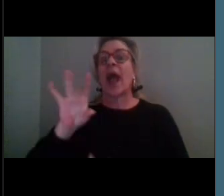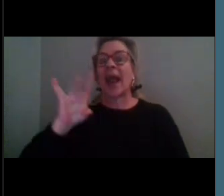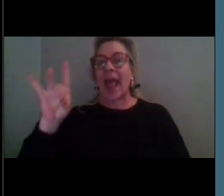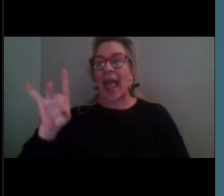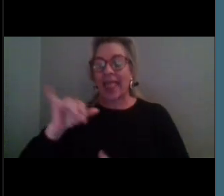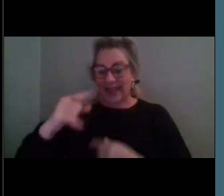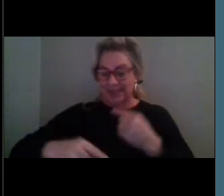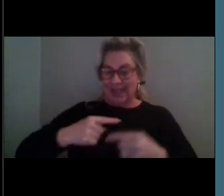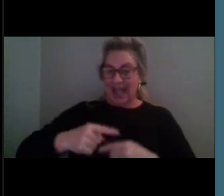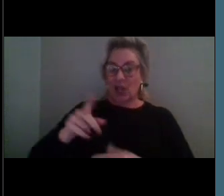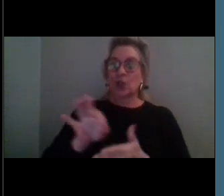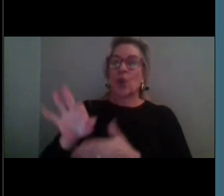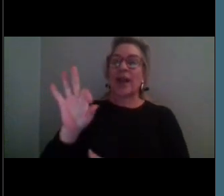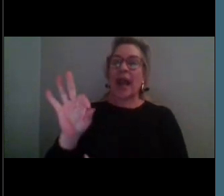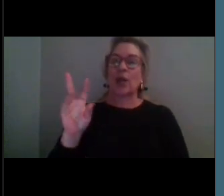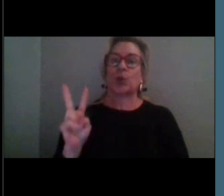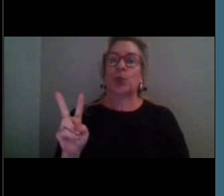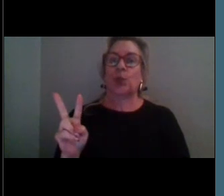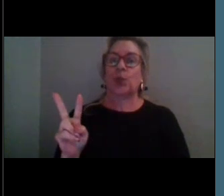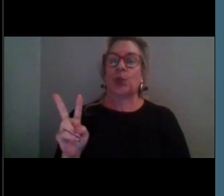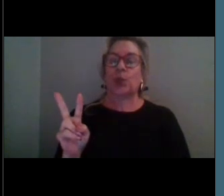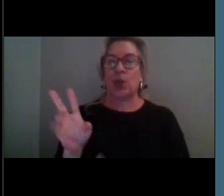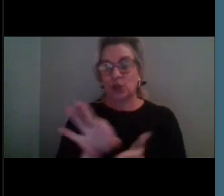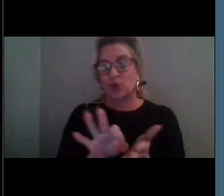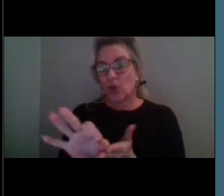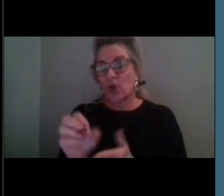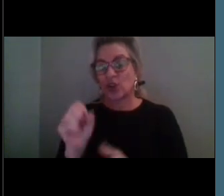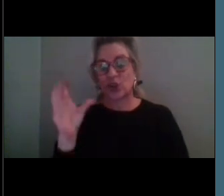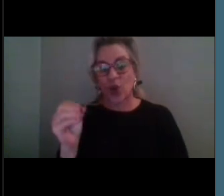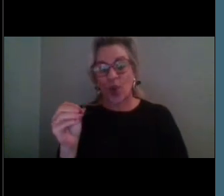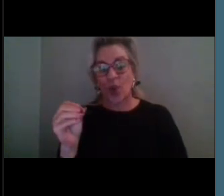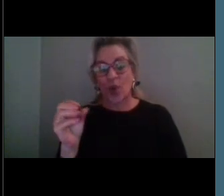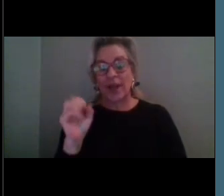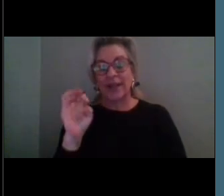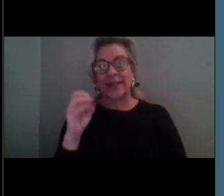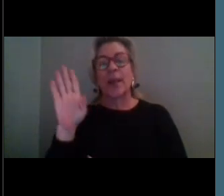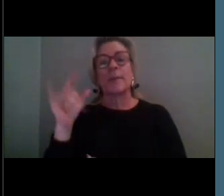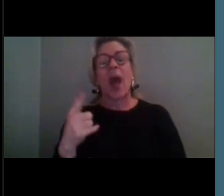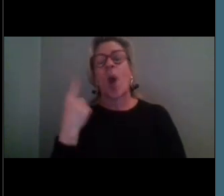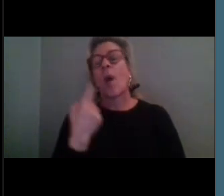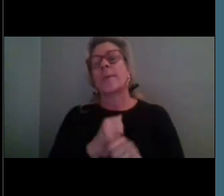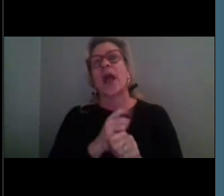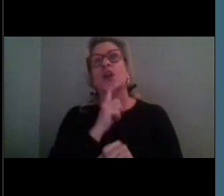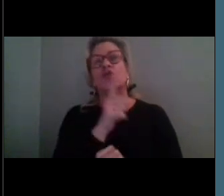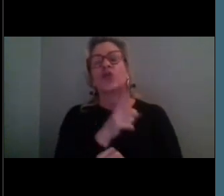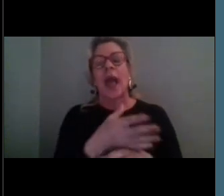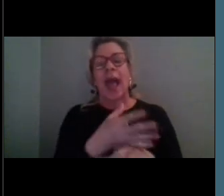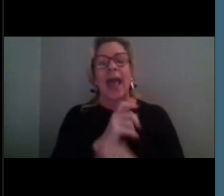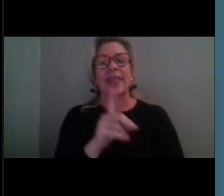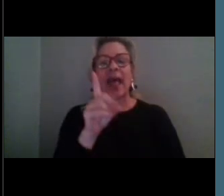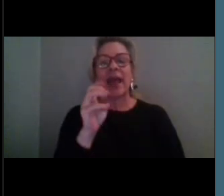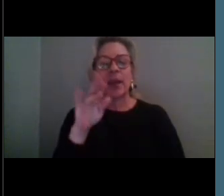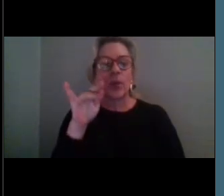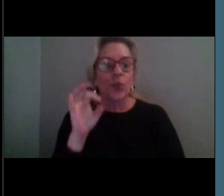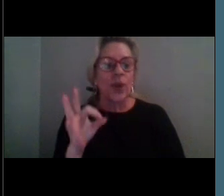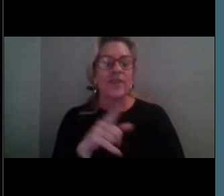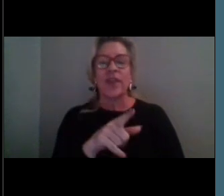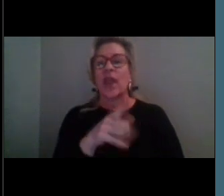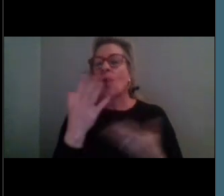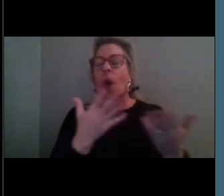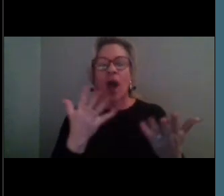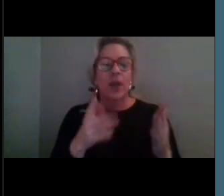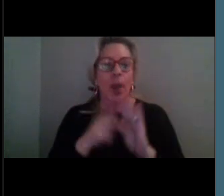cycle, they scored a 92. And CVAG always makes sure to ask for their debriefs and site visits on their projects.